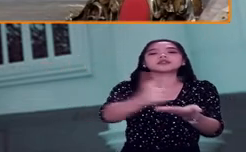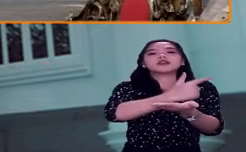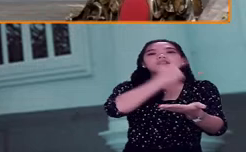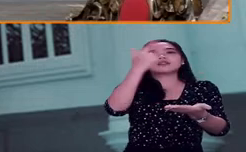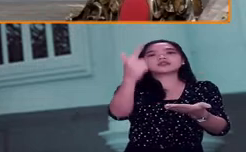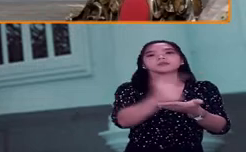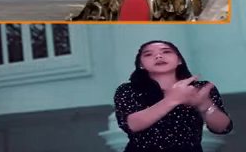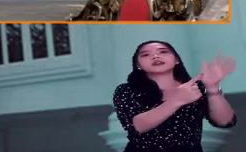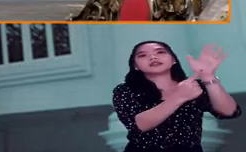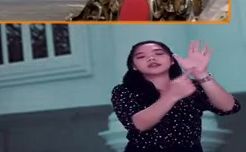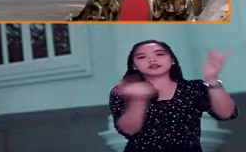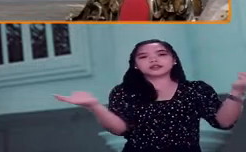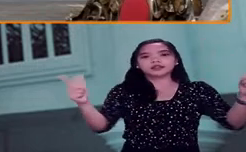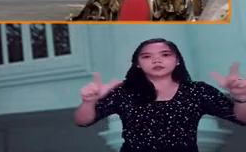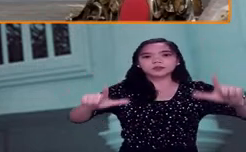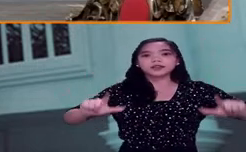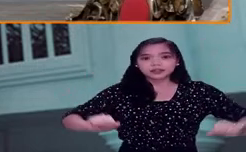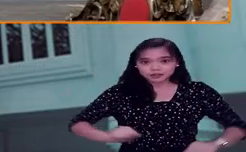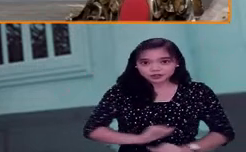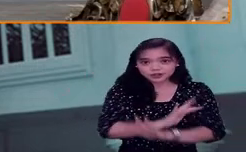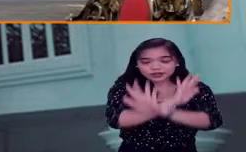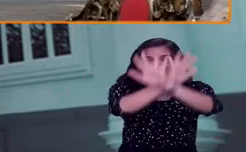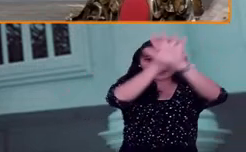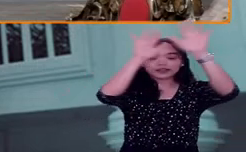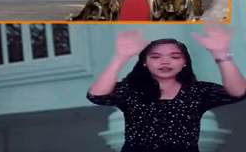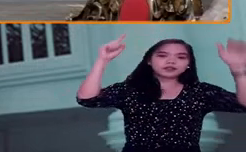the blessing gospel light.